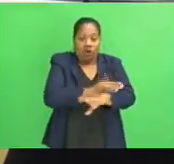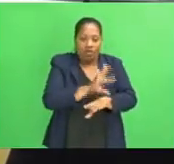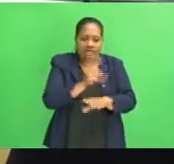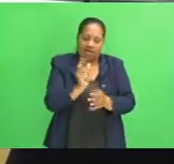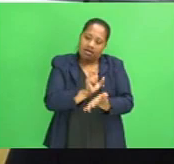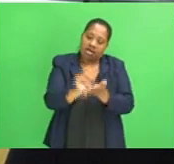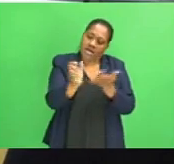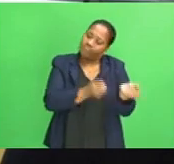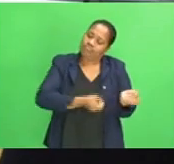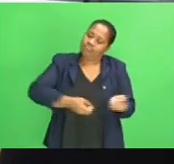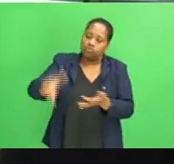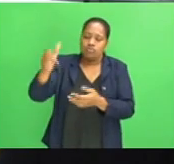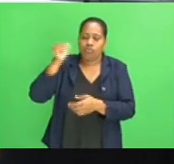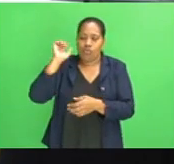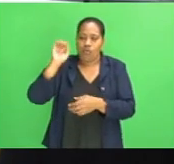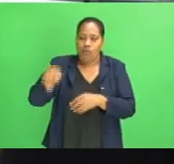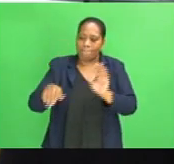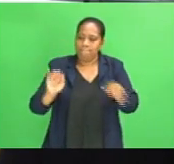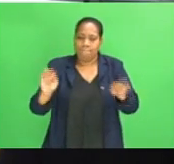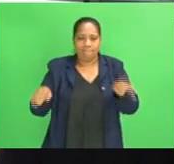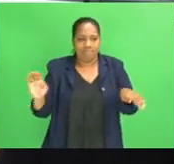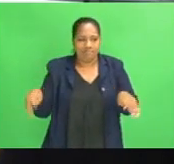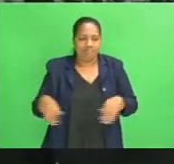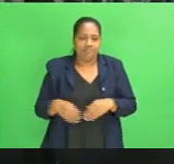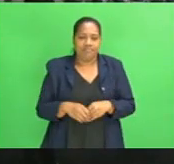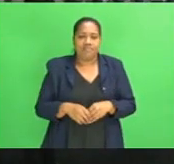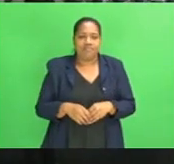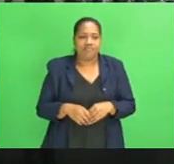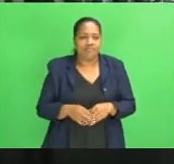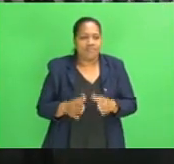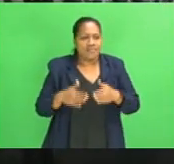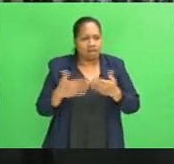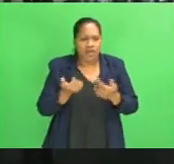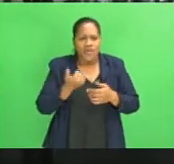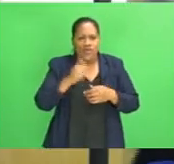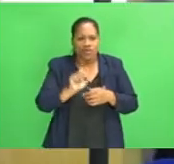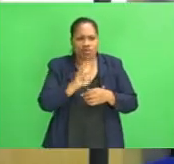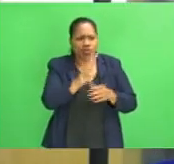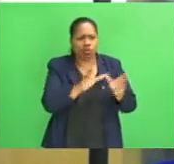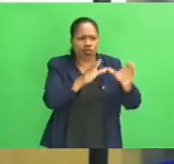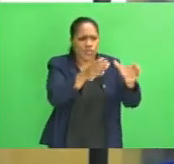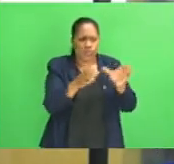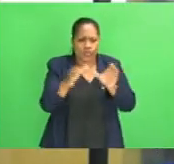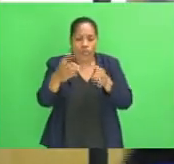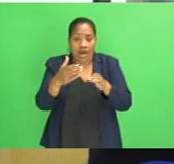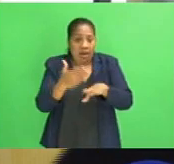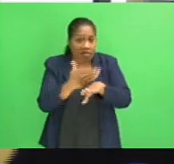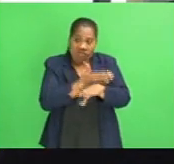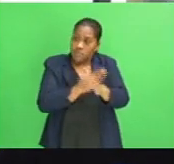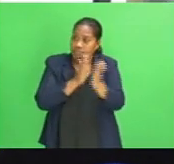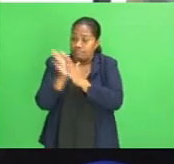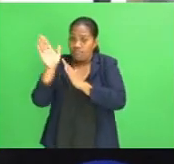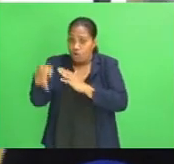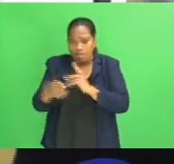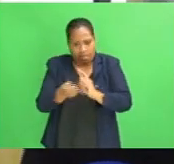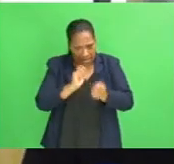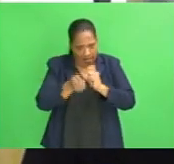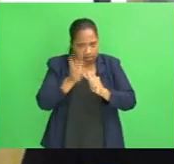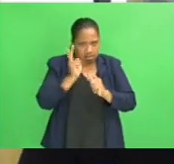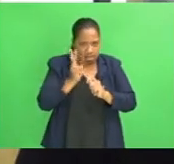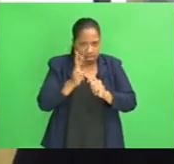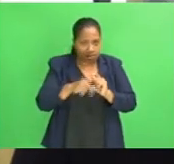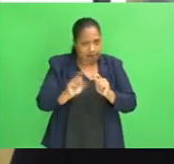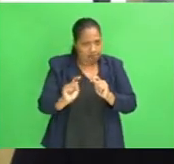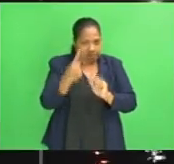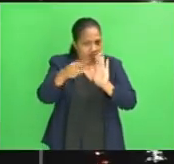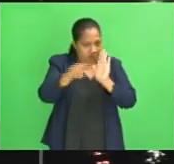group, because the numbers are big, they're using 2 facilities, I believe. Before they actually finally go home, they have to be tested again. They have to be negative before they go